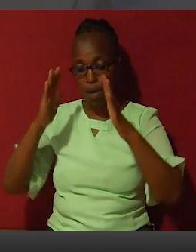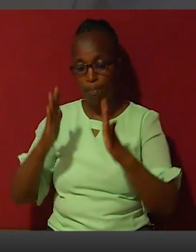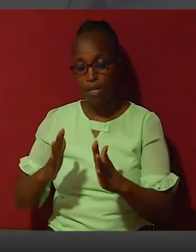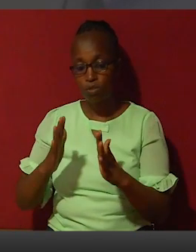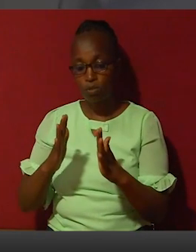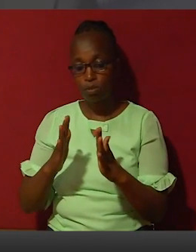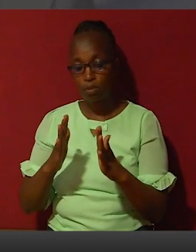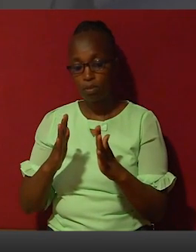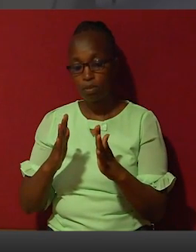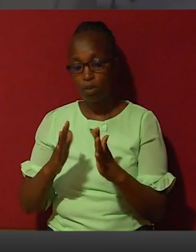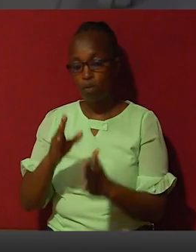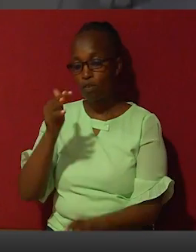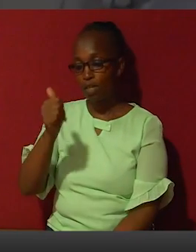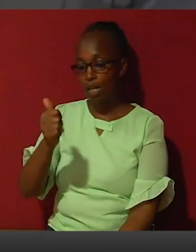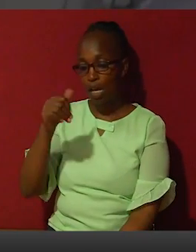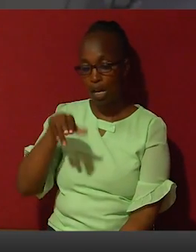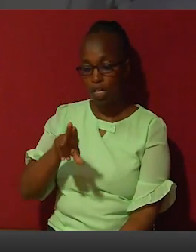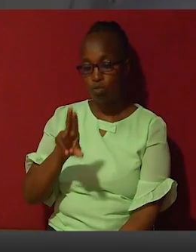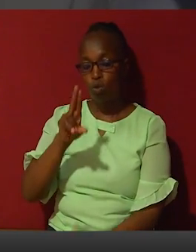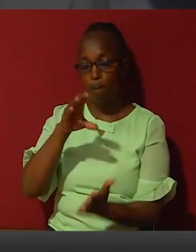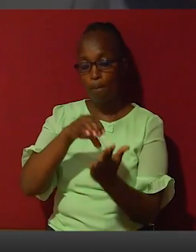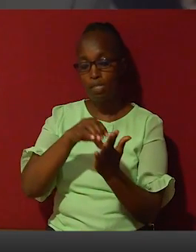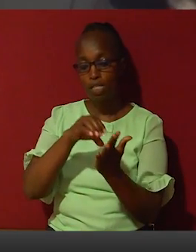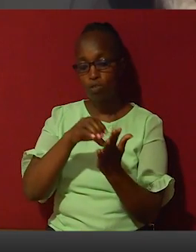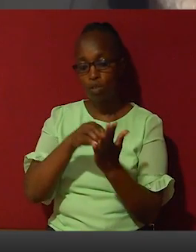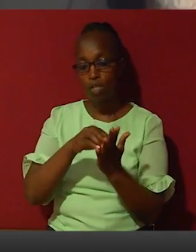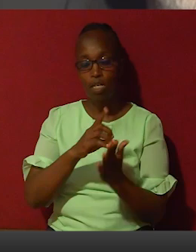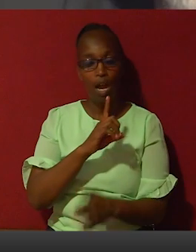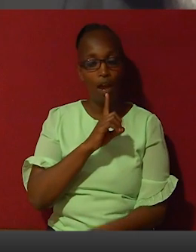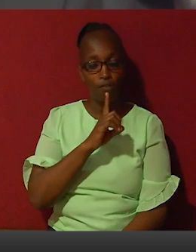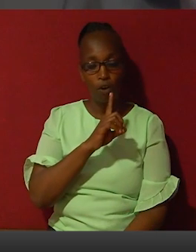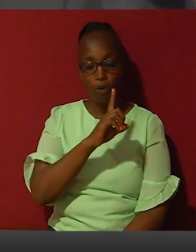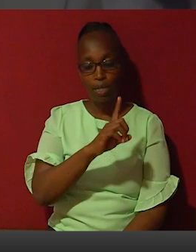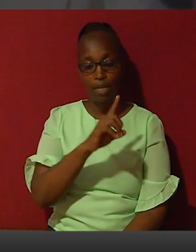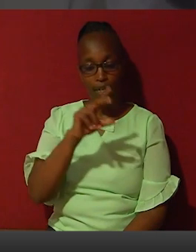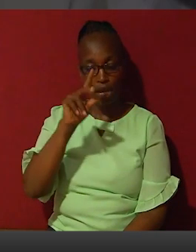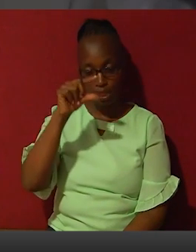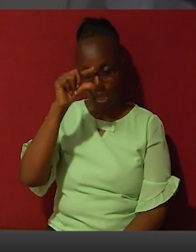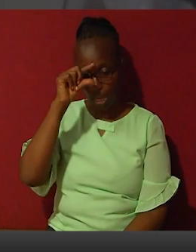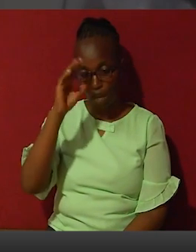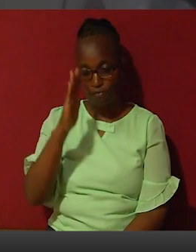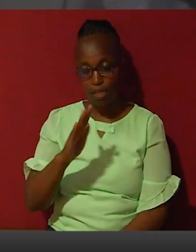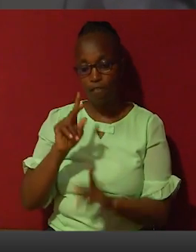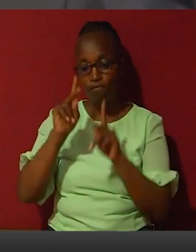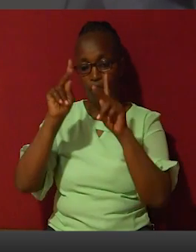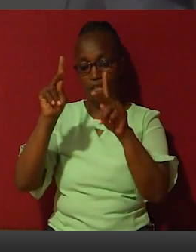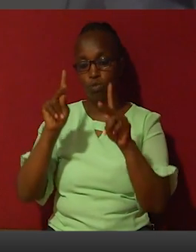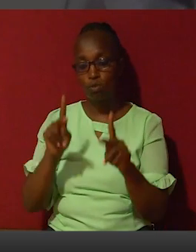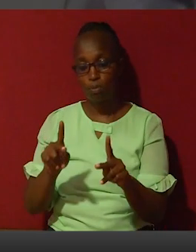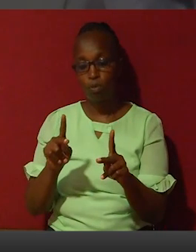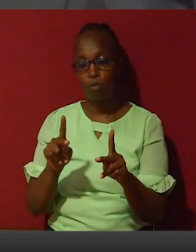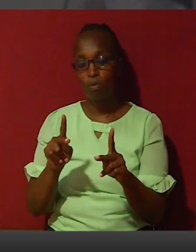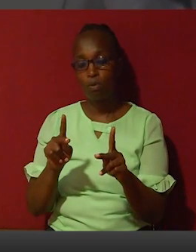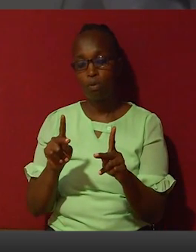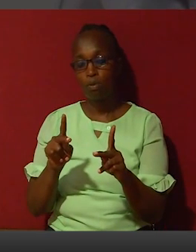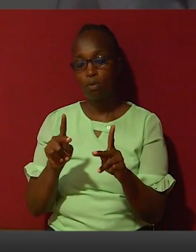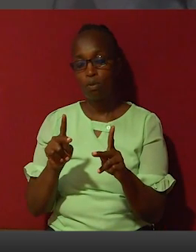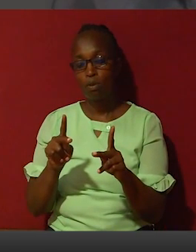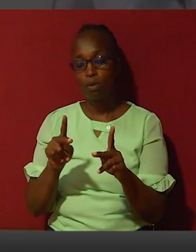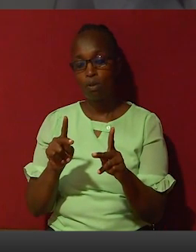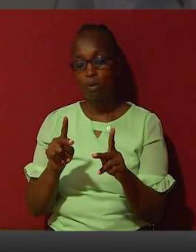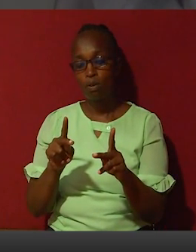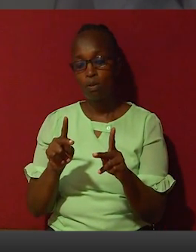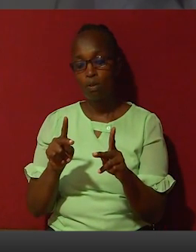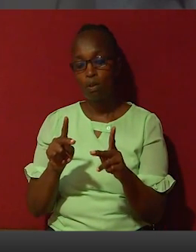for the chairpersonship of the AUC, he has designated the Governor of Kisumu, His Excellency Peter Anyang Nyong'o, to